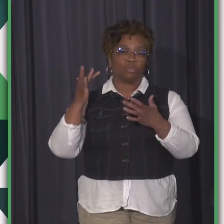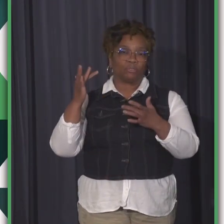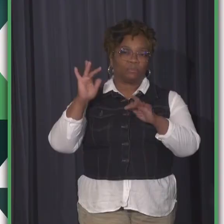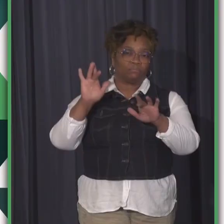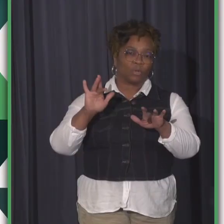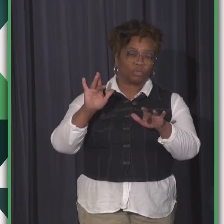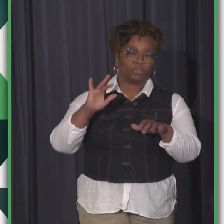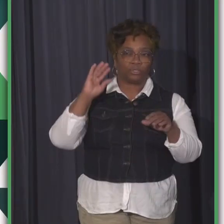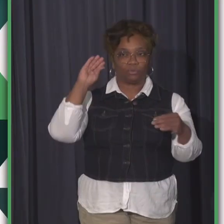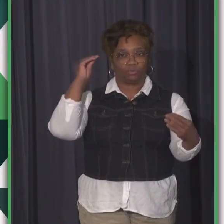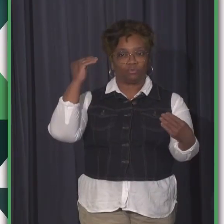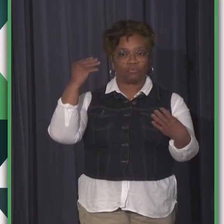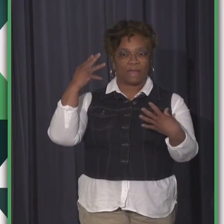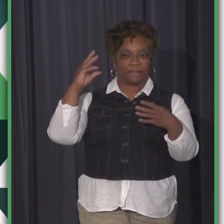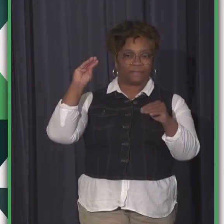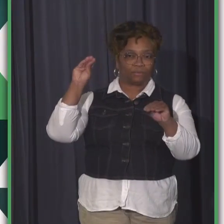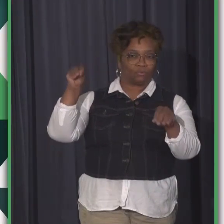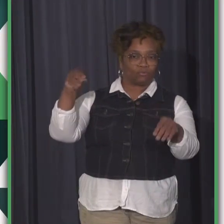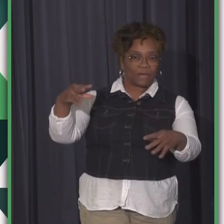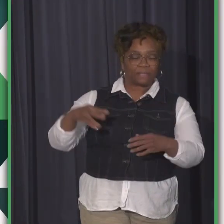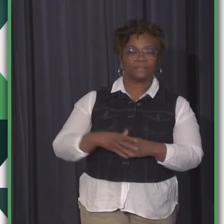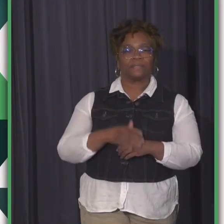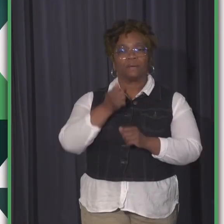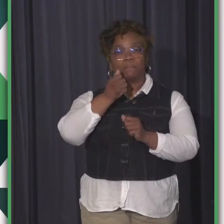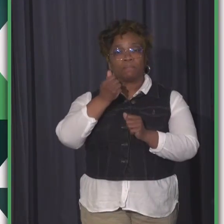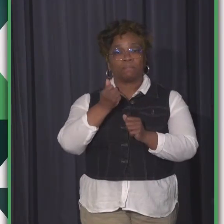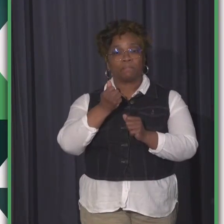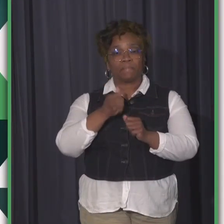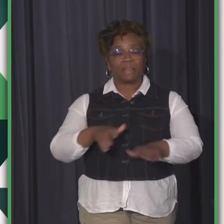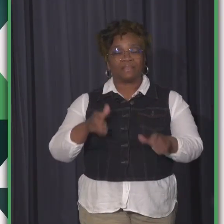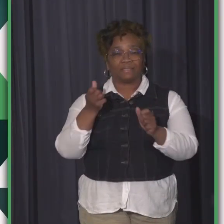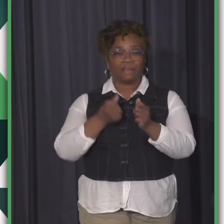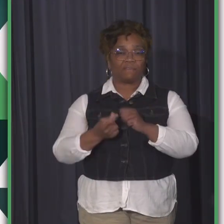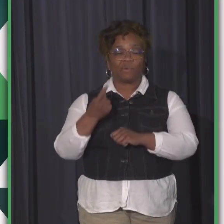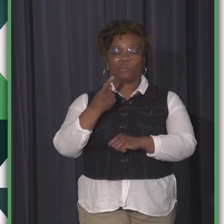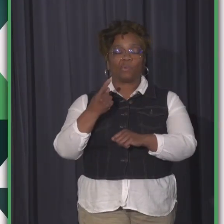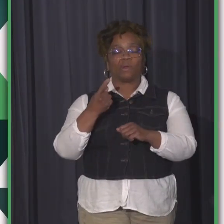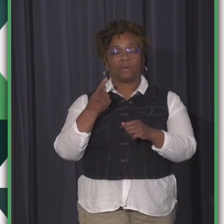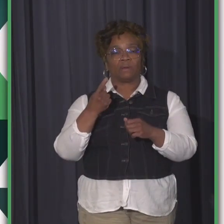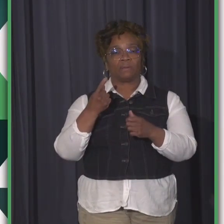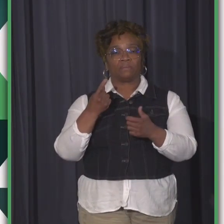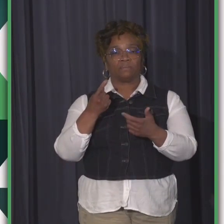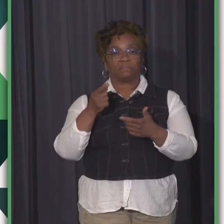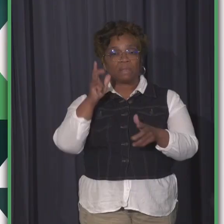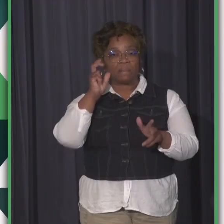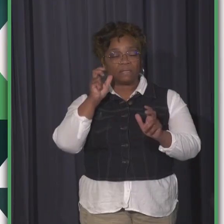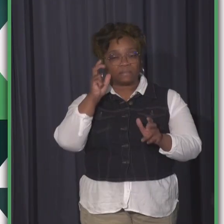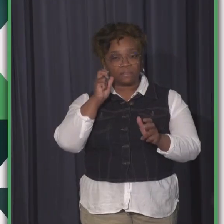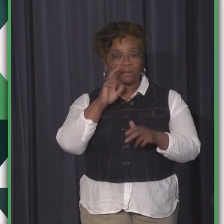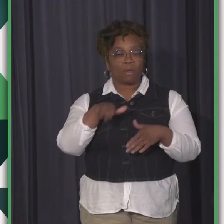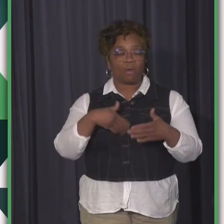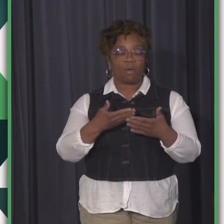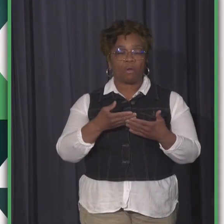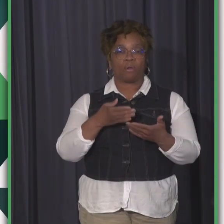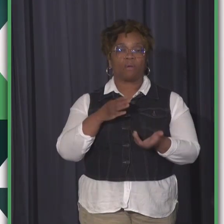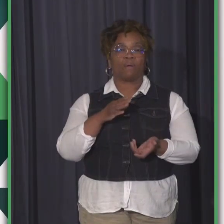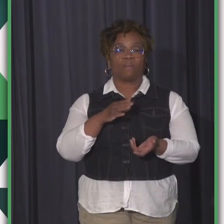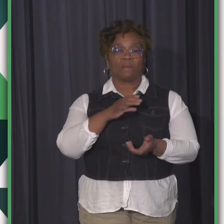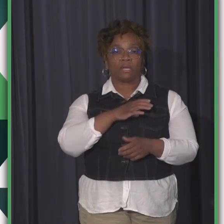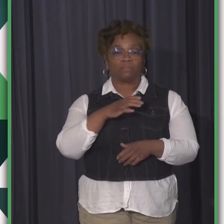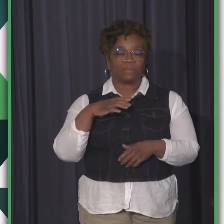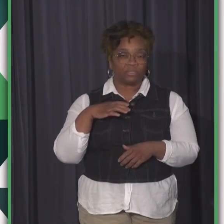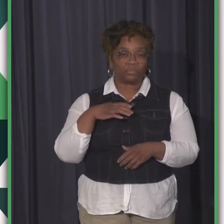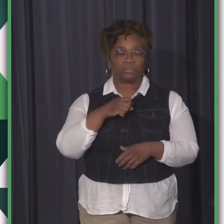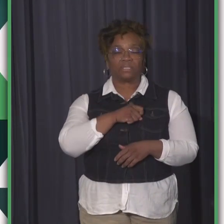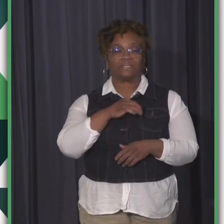grace. Lord, we ask that you bless everyone attached to this call. We ask that you bless all the police commissioners and its